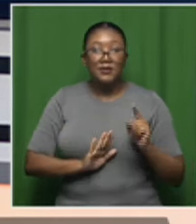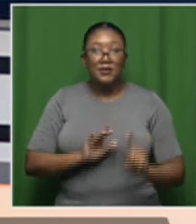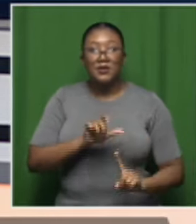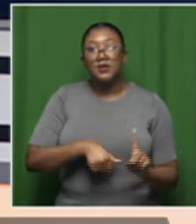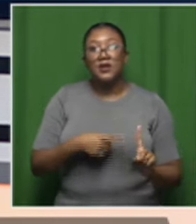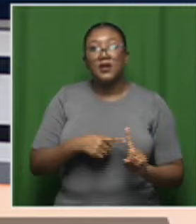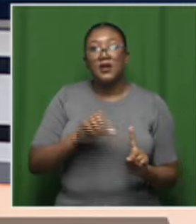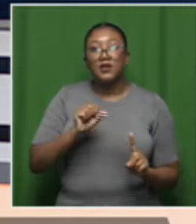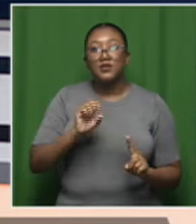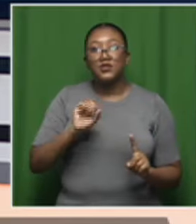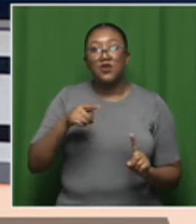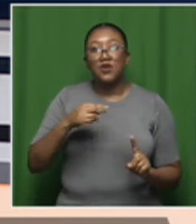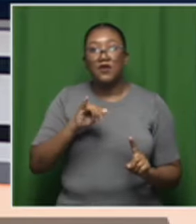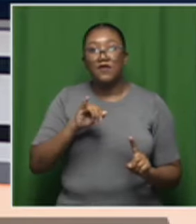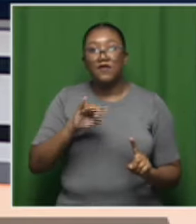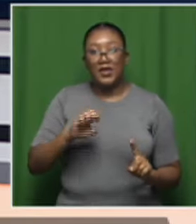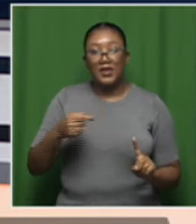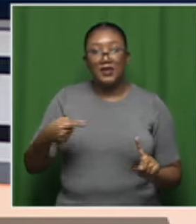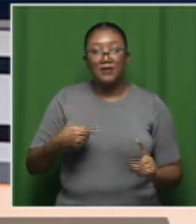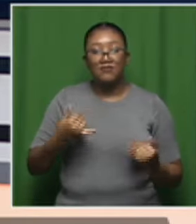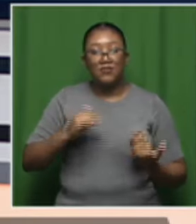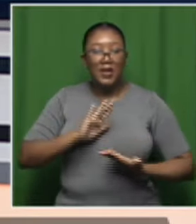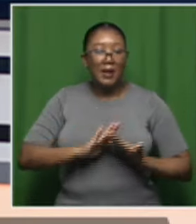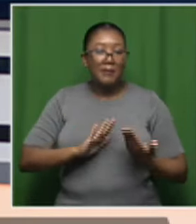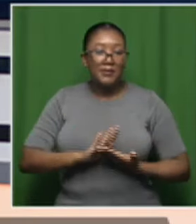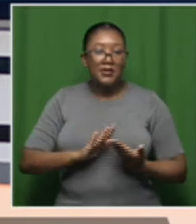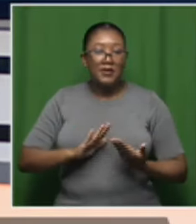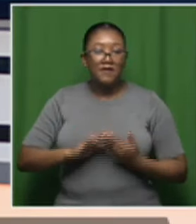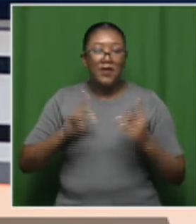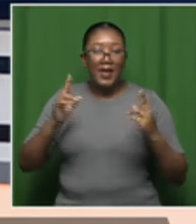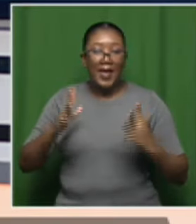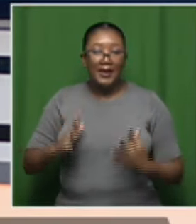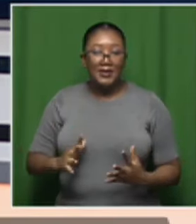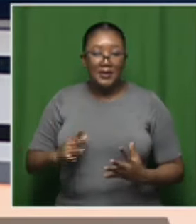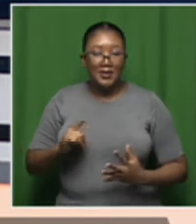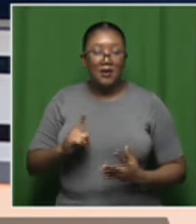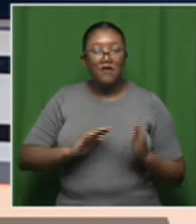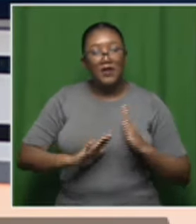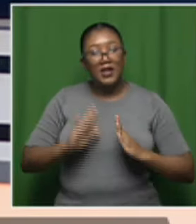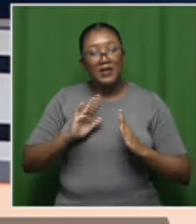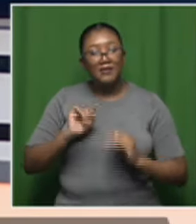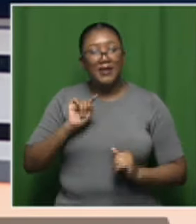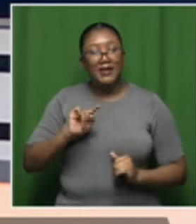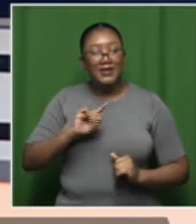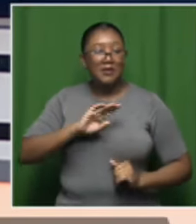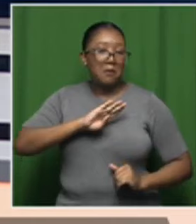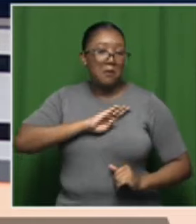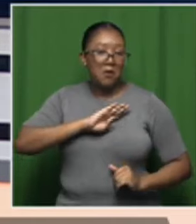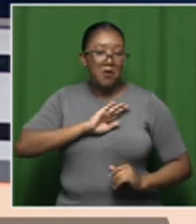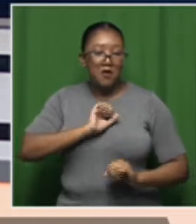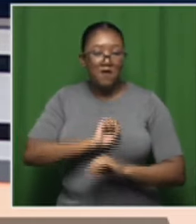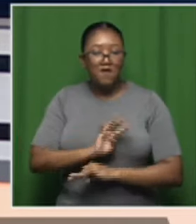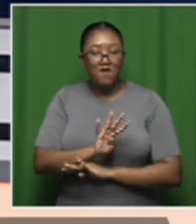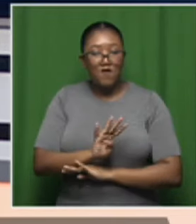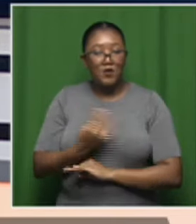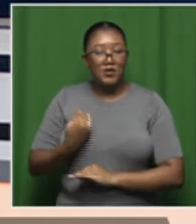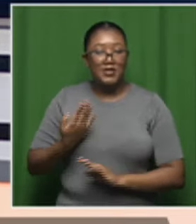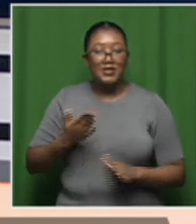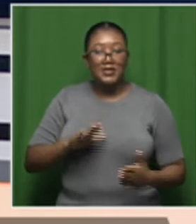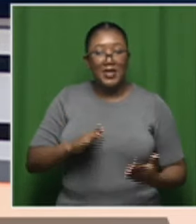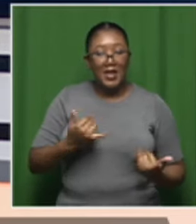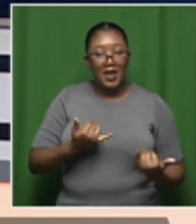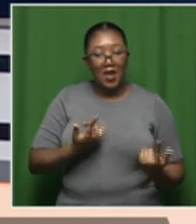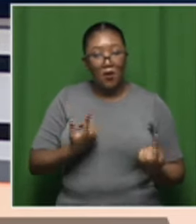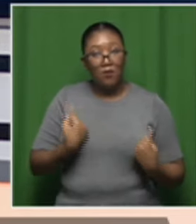News International Editor, just giving us an update on the state of the repatriation process of the 14 South African soldiers who will be taken through